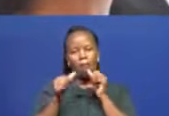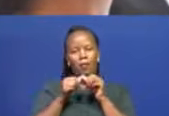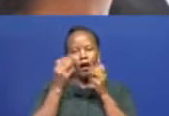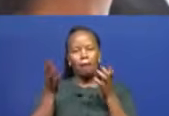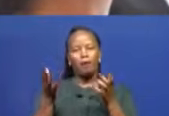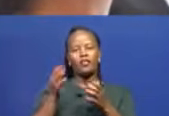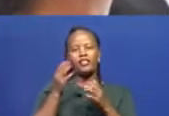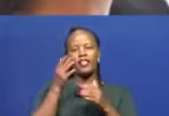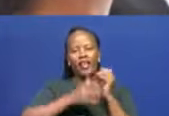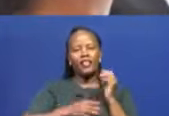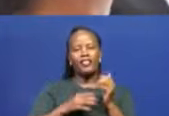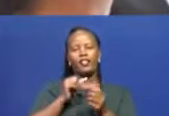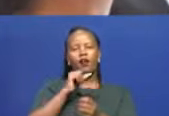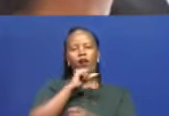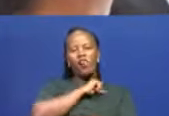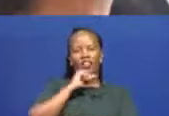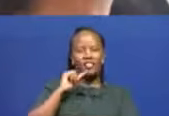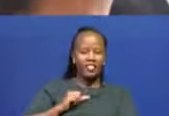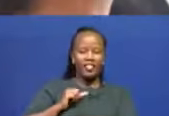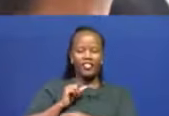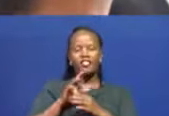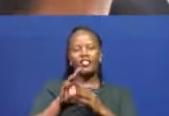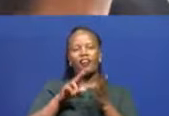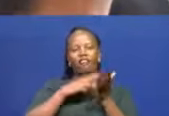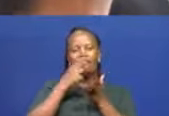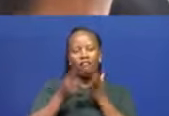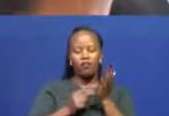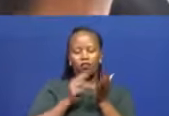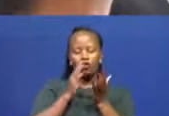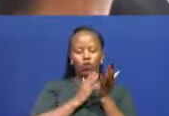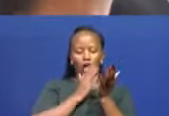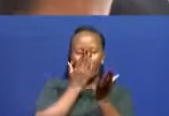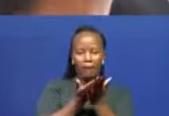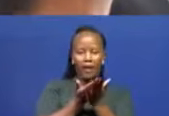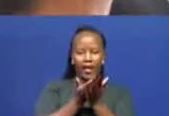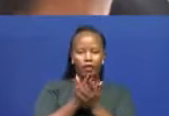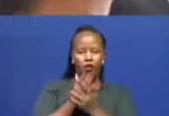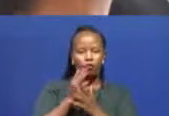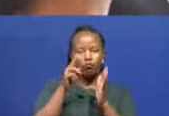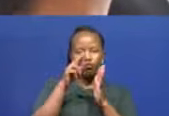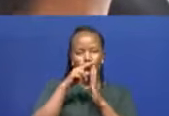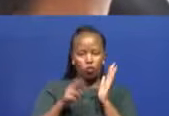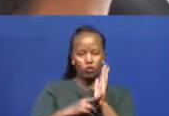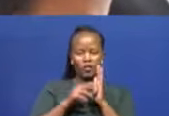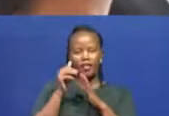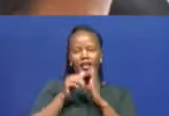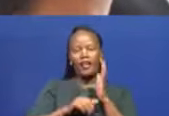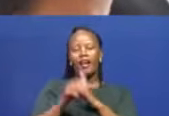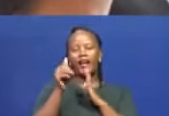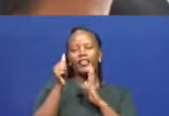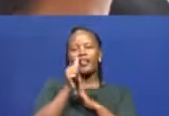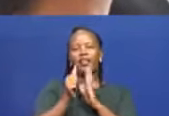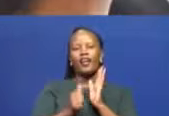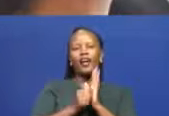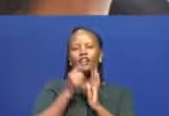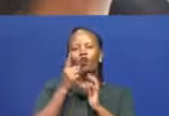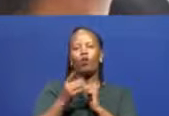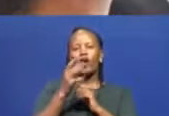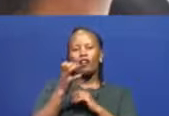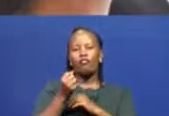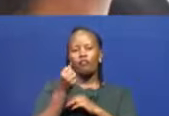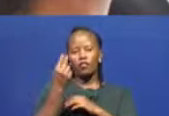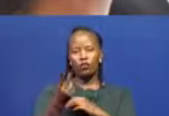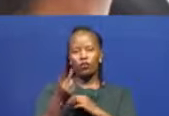the Senate failed to apply the mandatory modification rule under Article 152, which requires